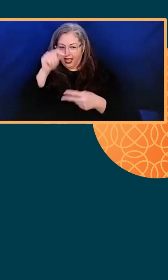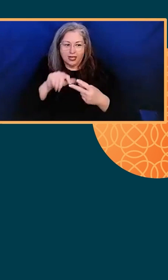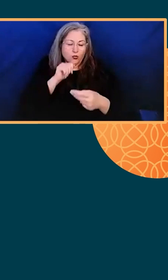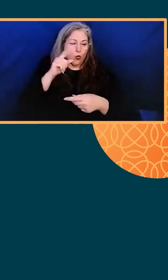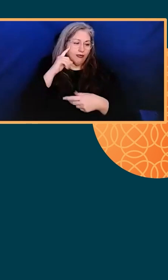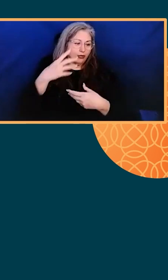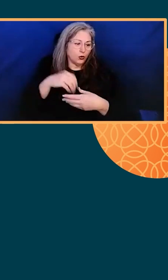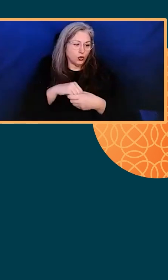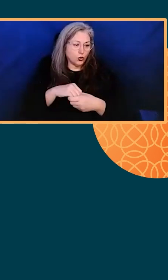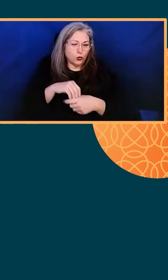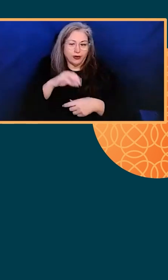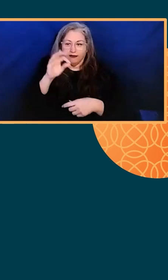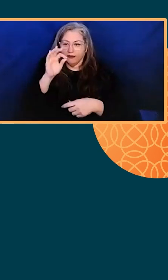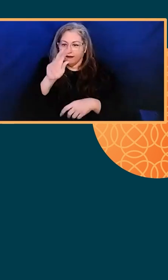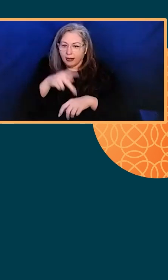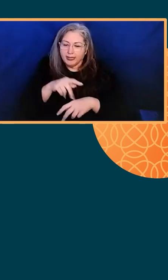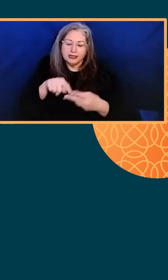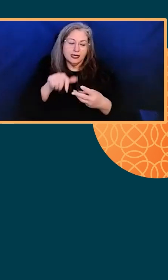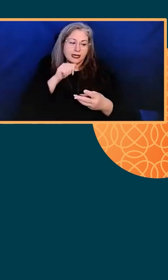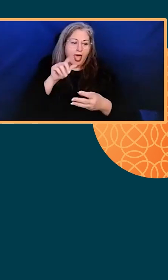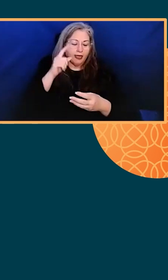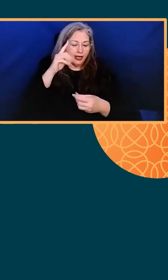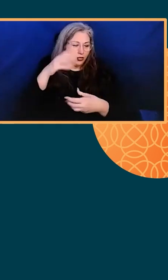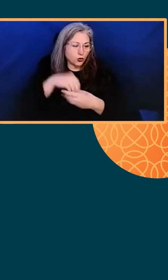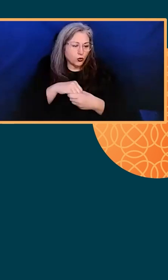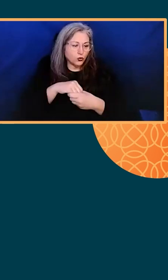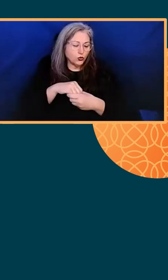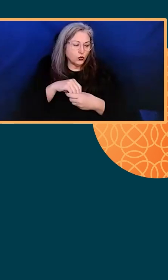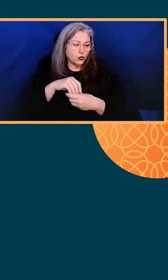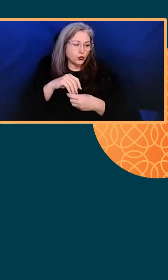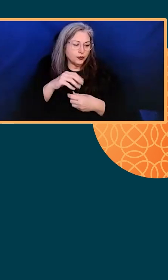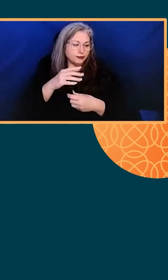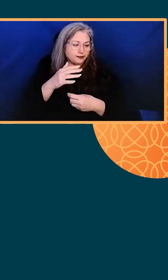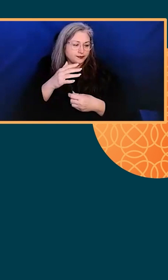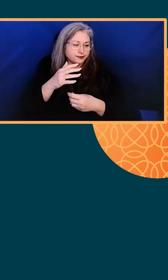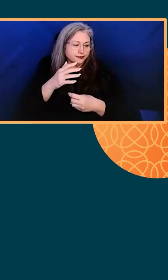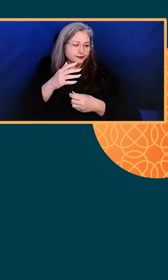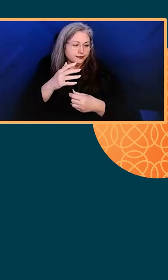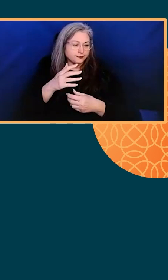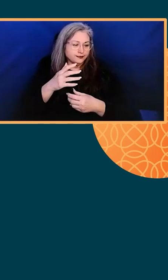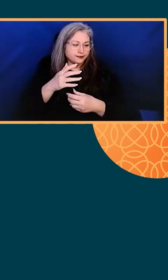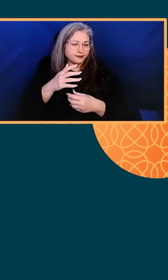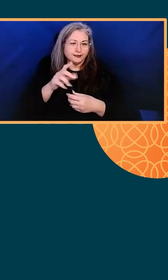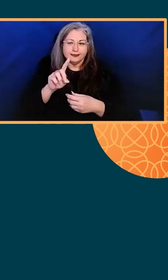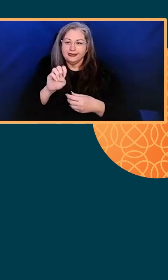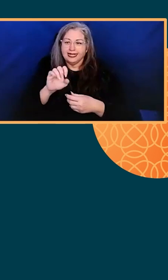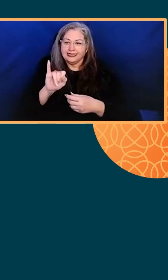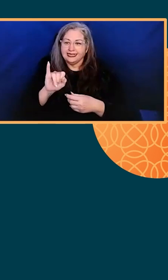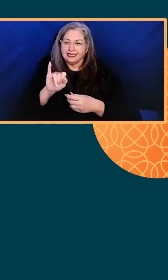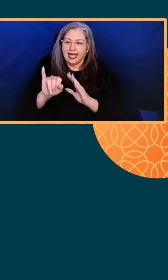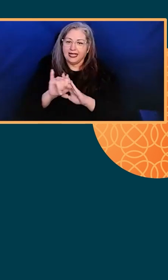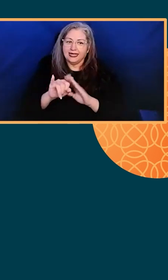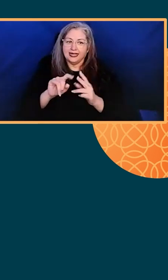thinking about the Philippines. They're not thinking about, you know, a Desi identity